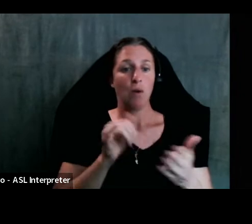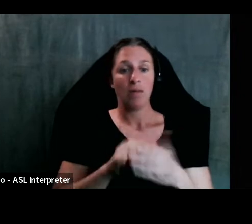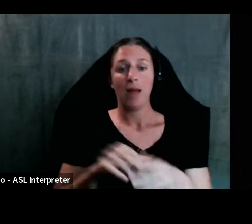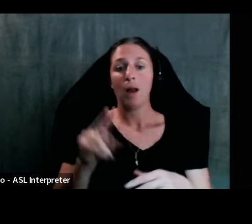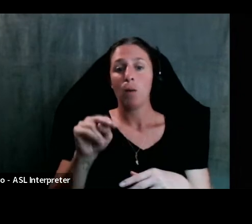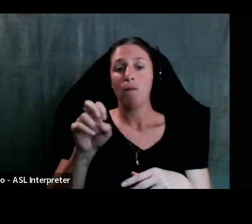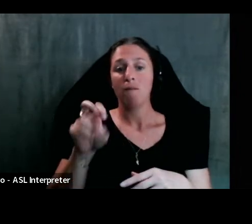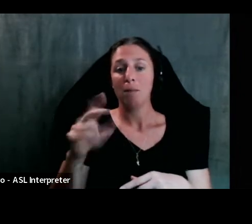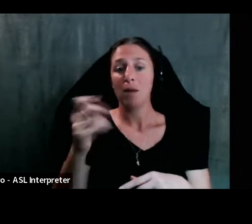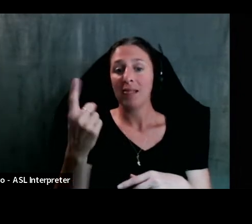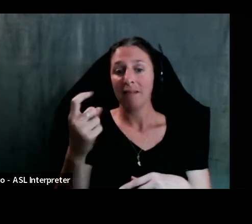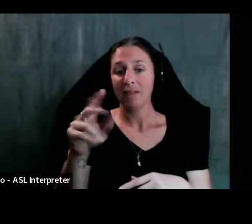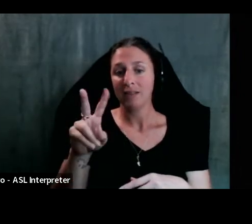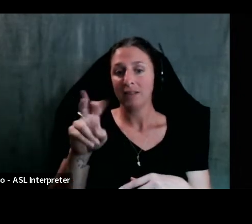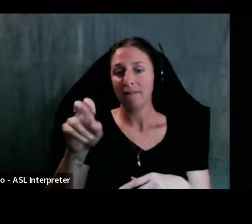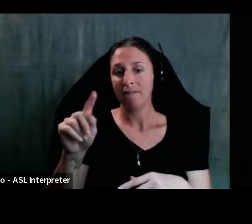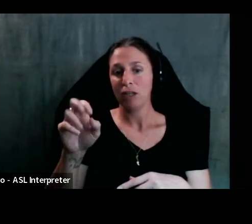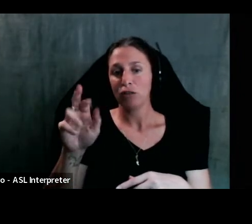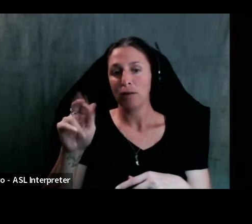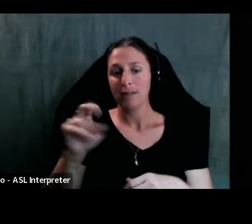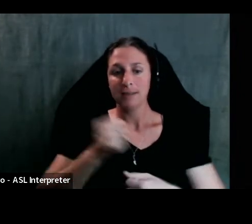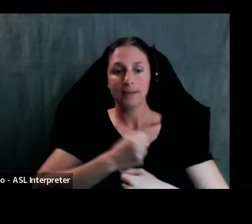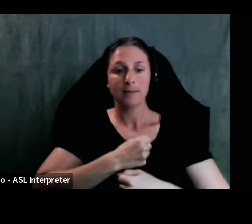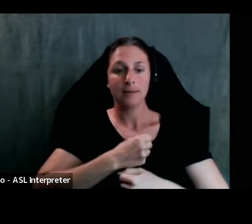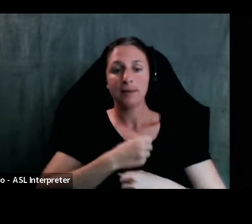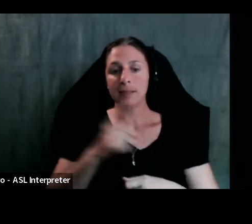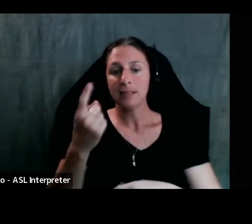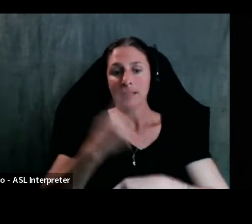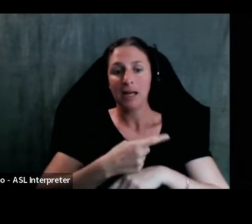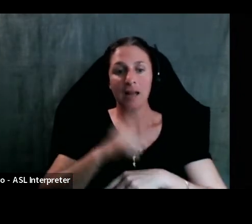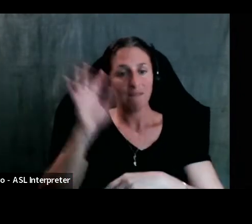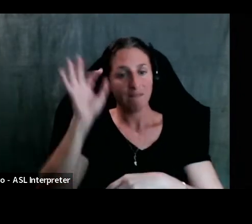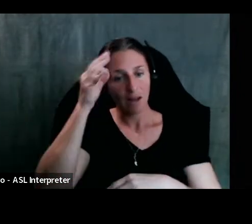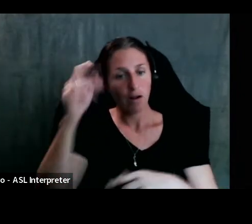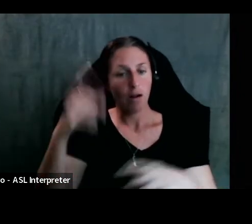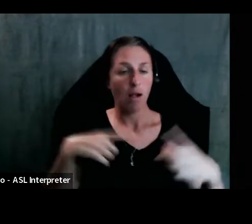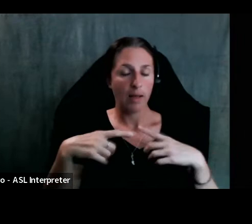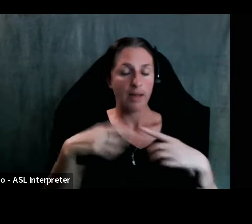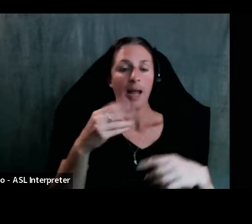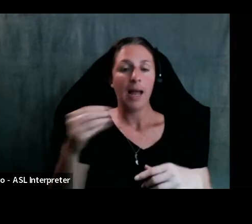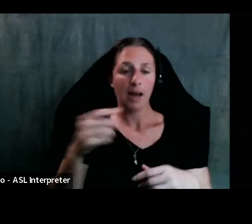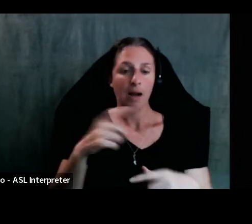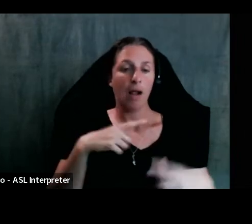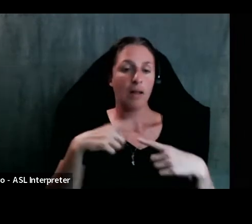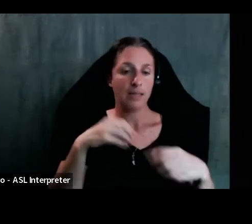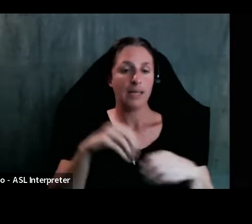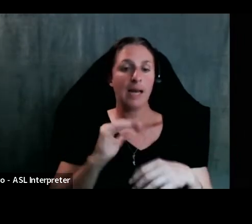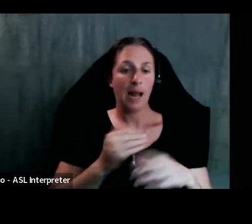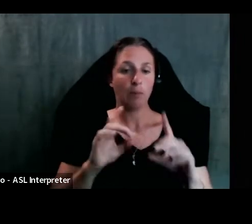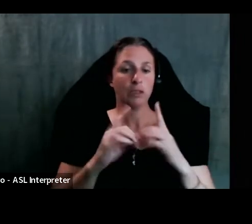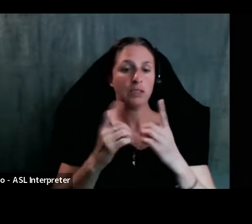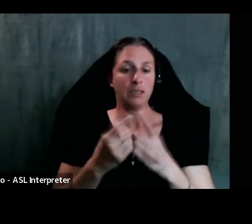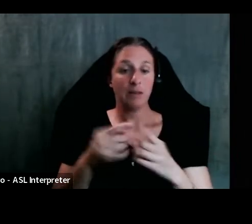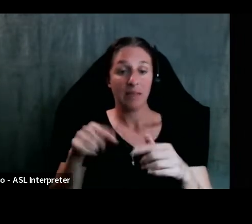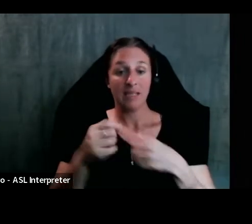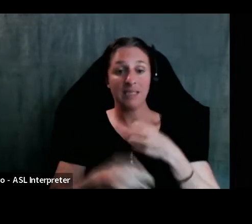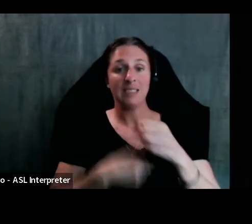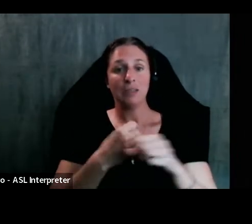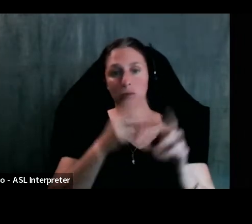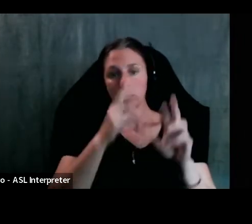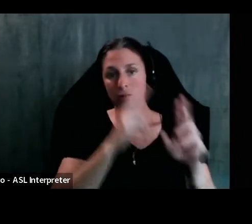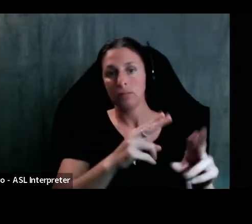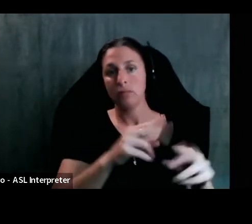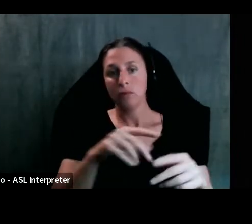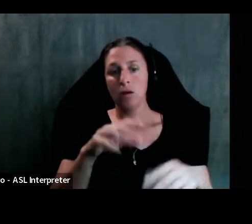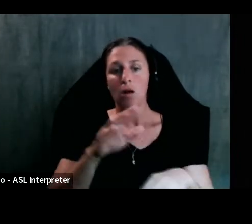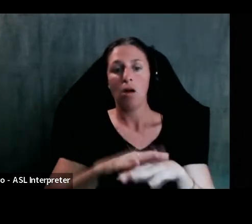is Veterans Day. And it's a federal holiday and a holiday in our district, which this year will be observed on Friday,